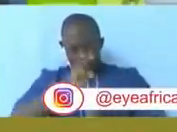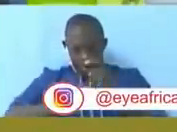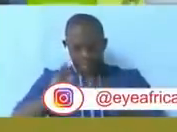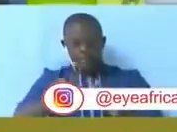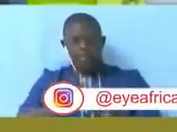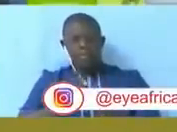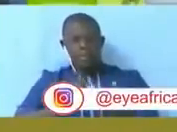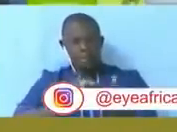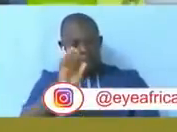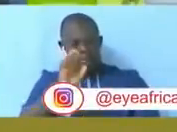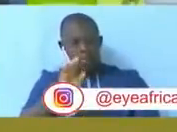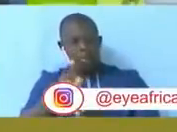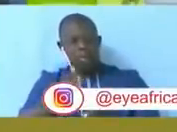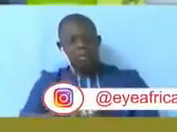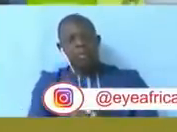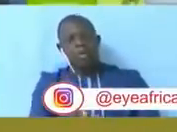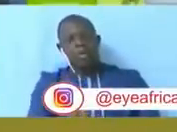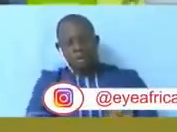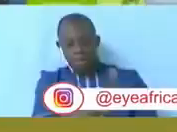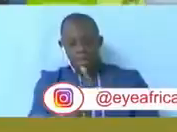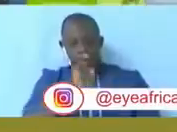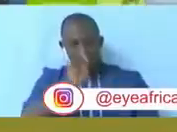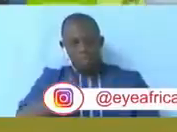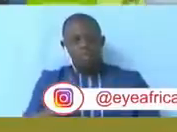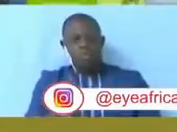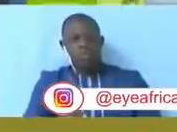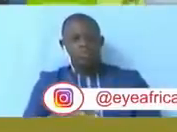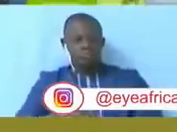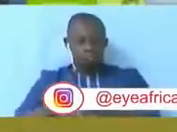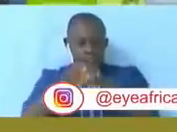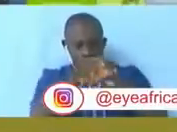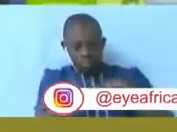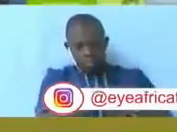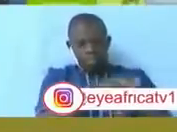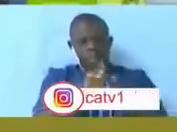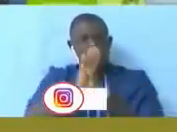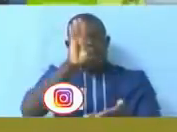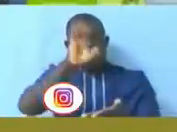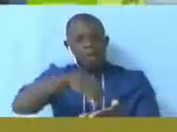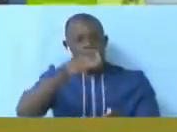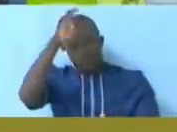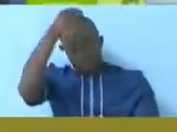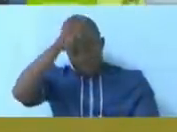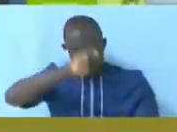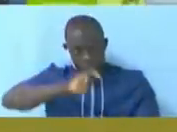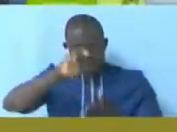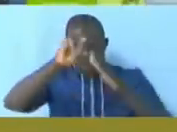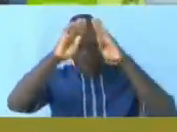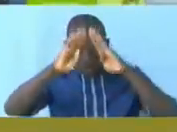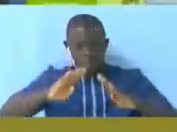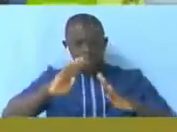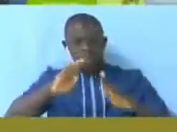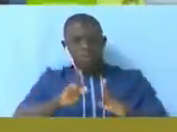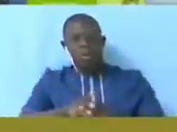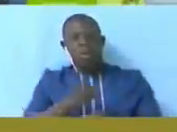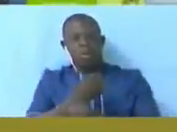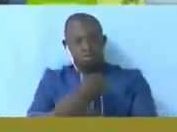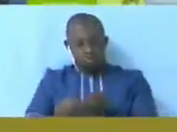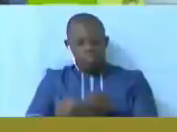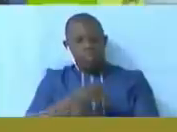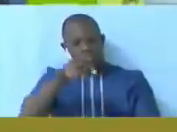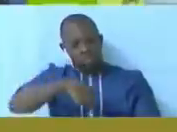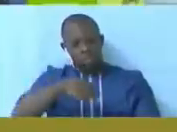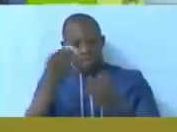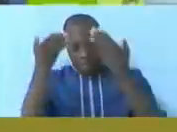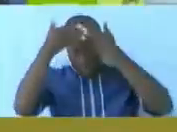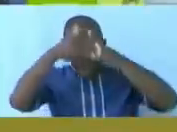fanan kamolaje that they be taken to Banjul police station. Koisi samba Banjul police station be detained there